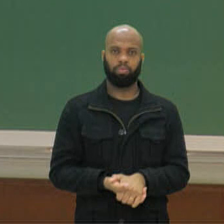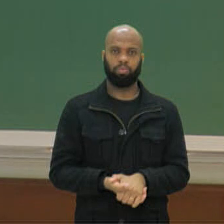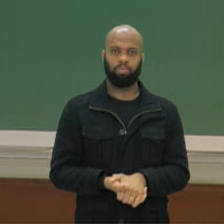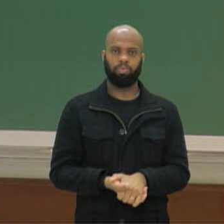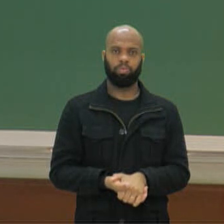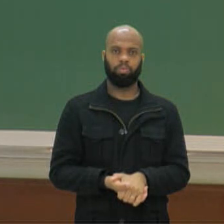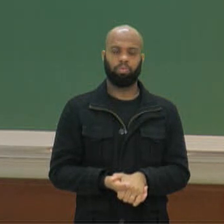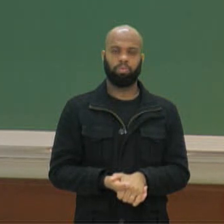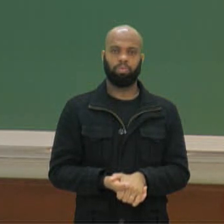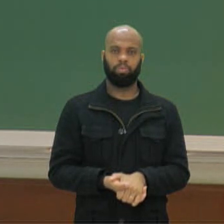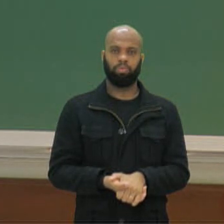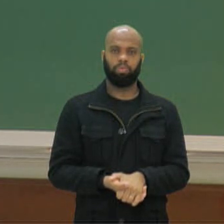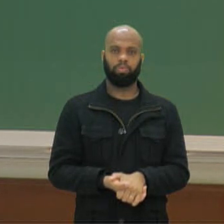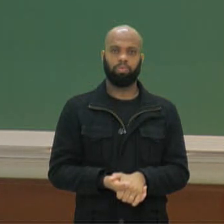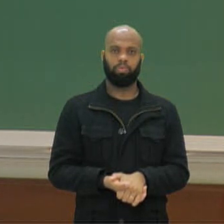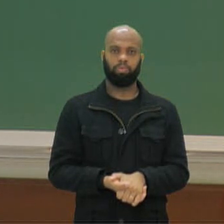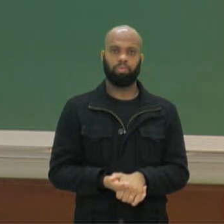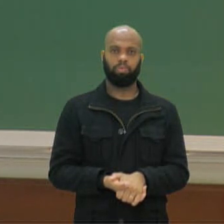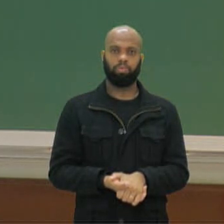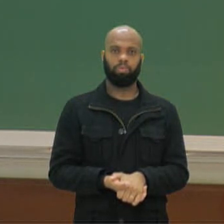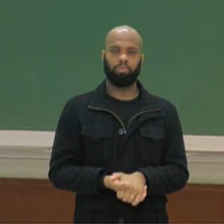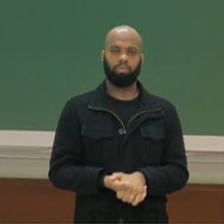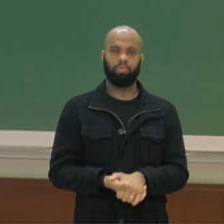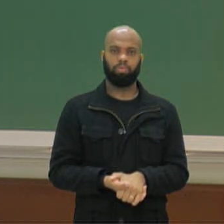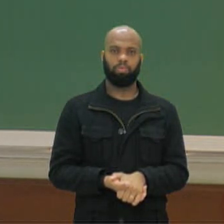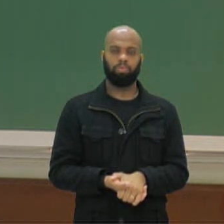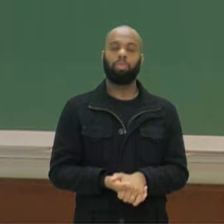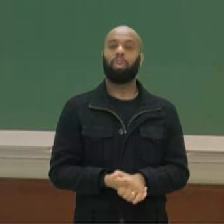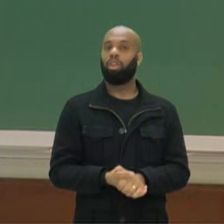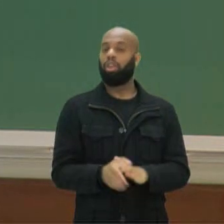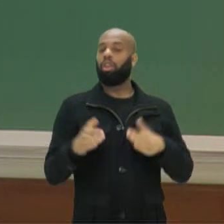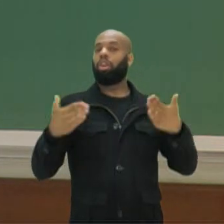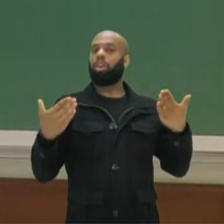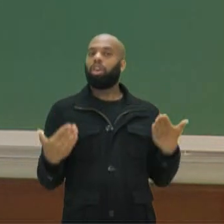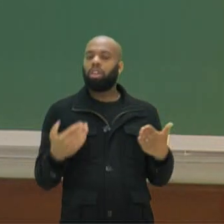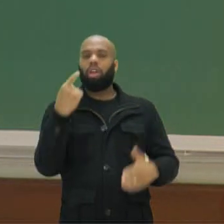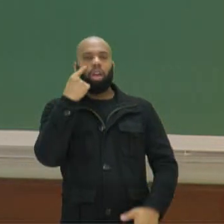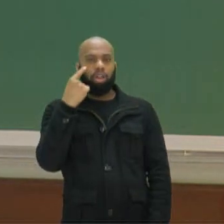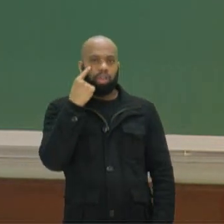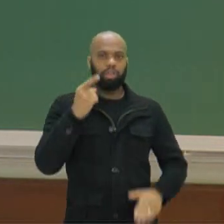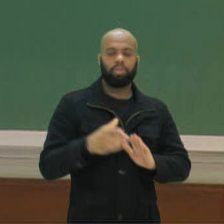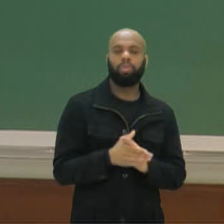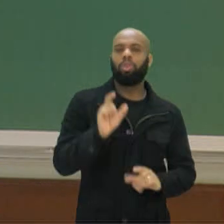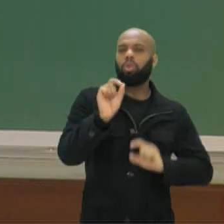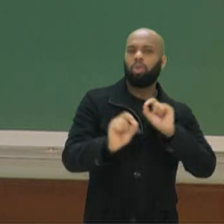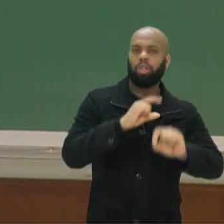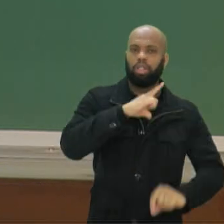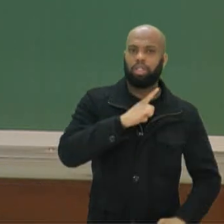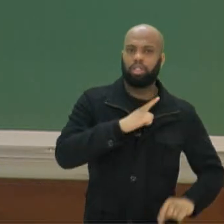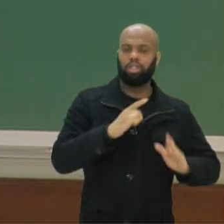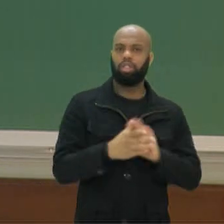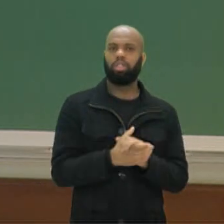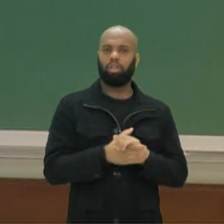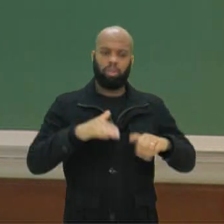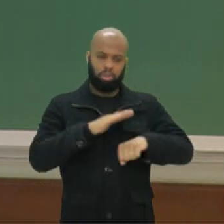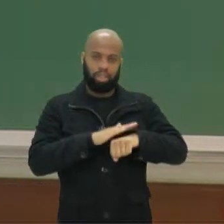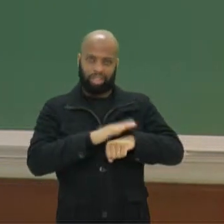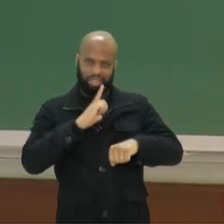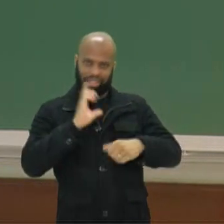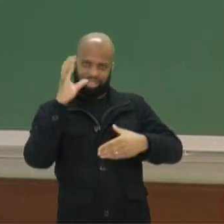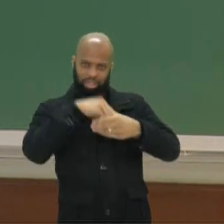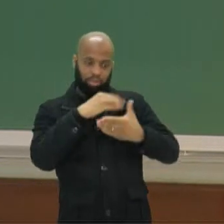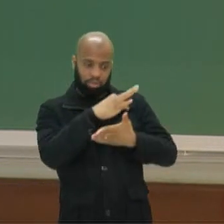1986, with the first film exhibition in Rio de Janeiro. Então aqui ele fala que essa parte do texto ele